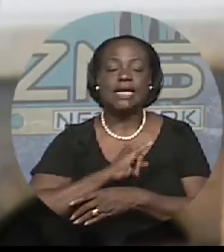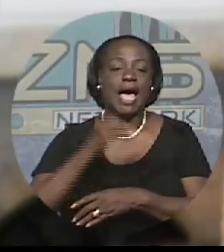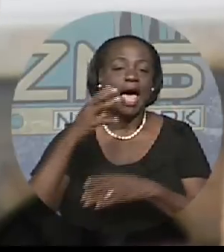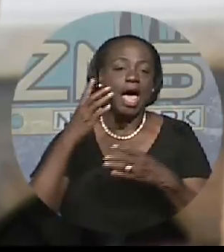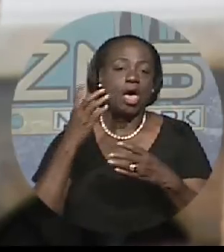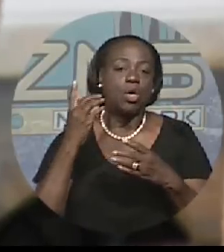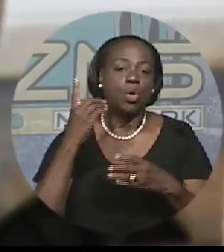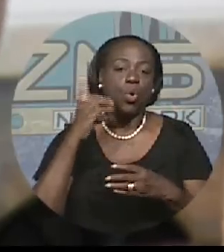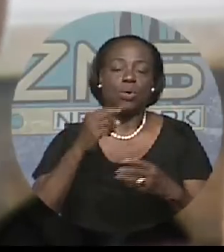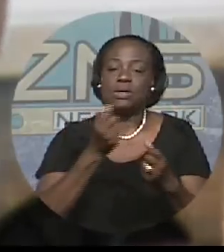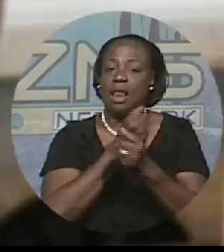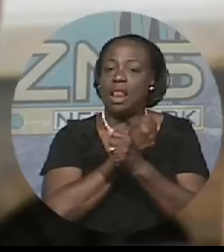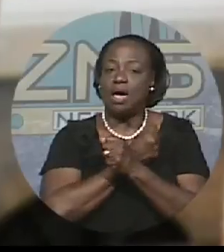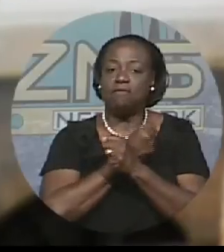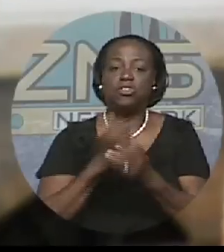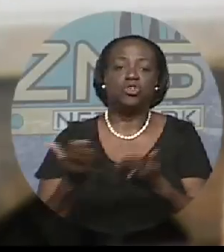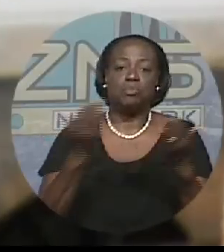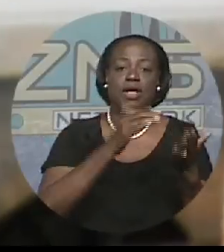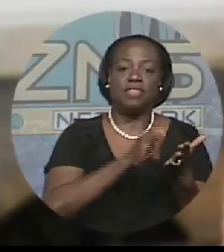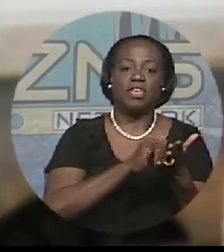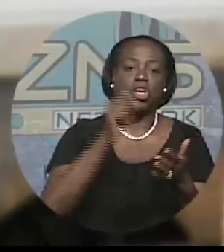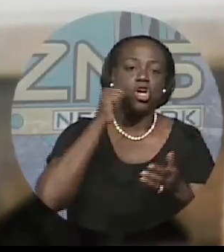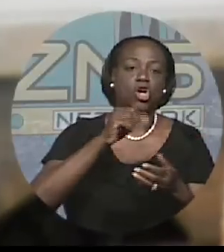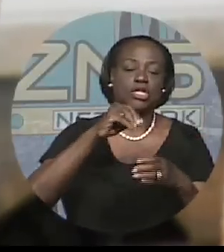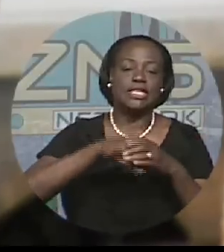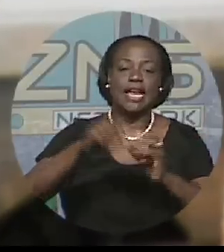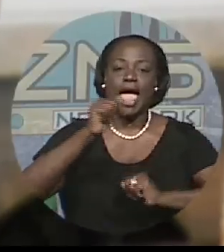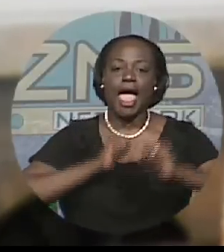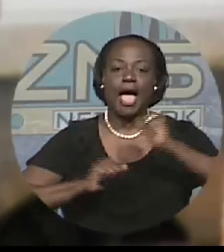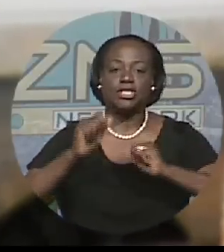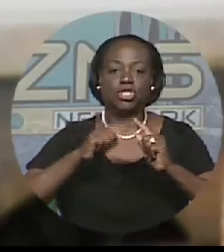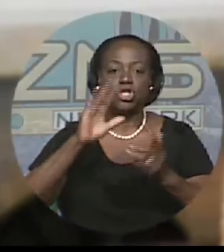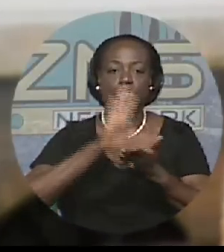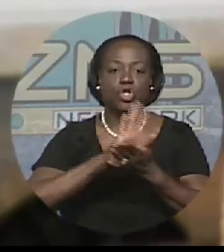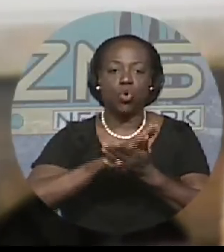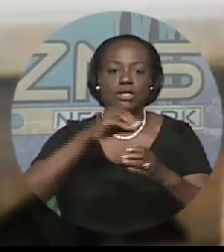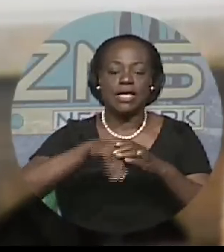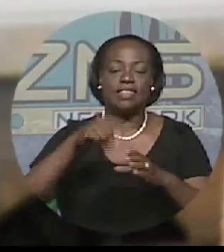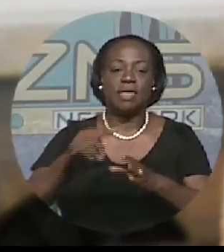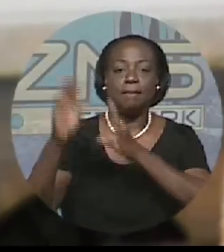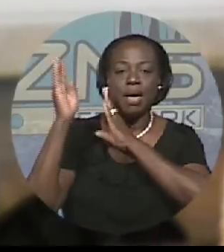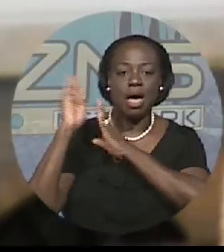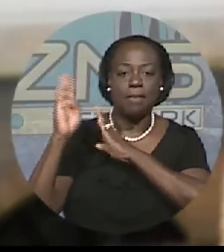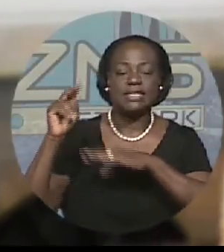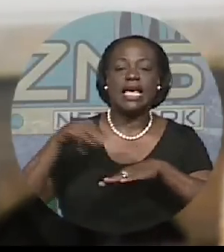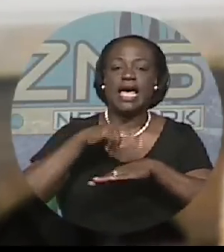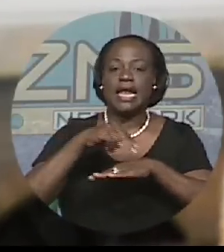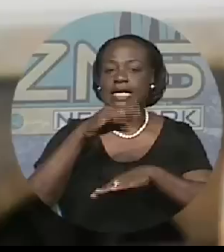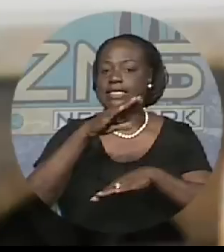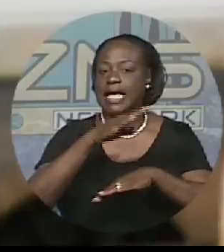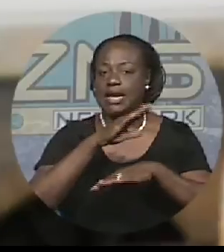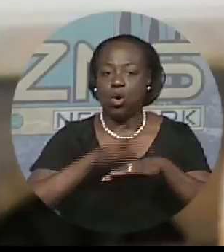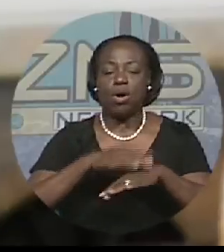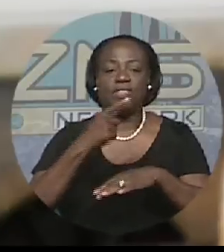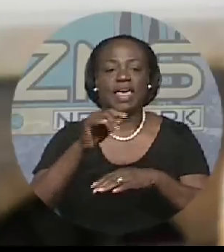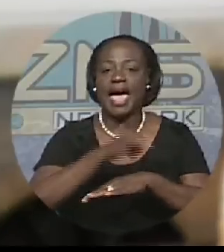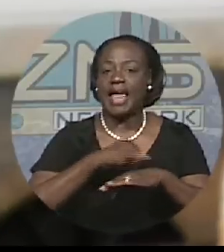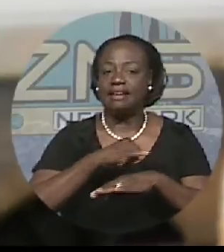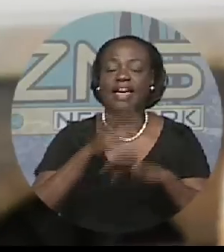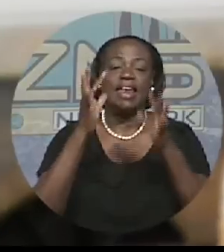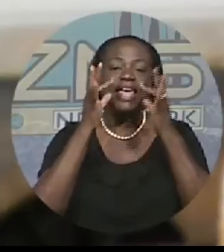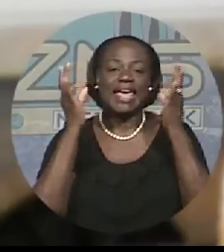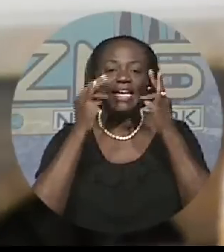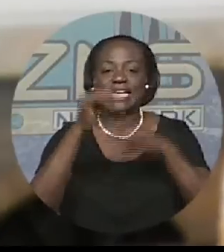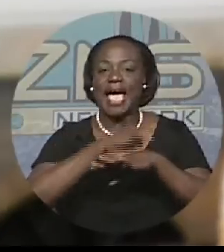bring Girls in Action to schools here in the Bahamas, in Nassau, and on the islands. I'd love to take it to Cat Island, my